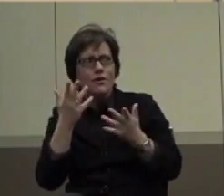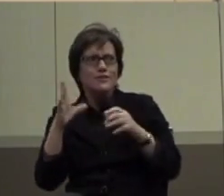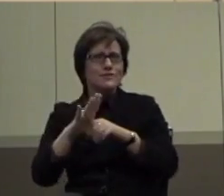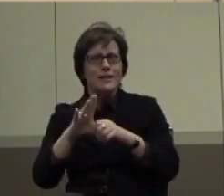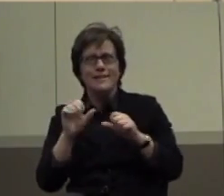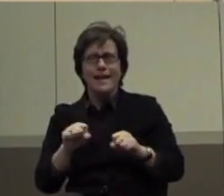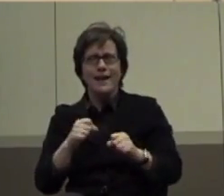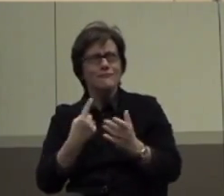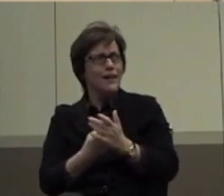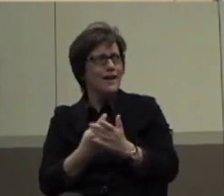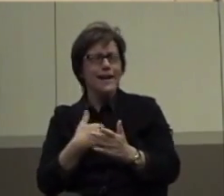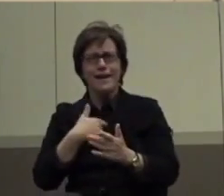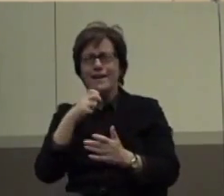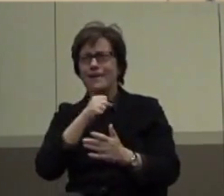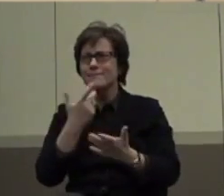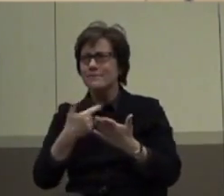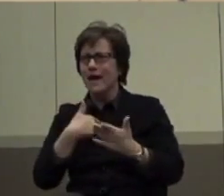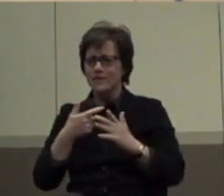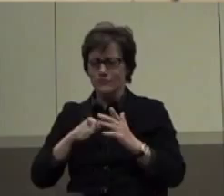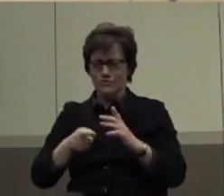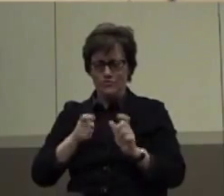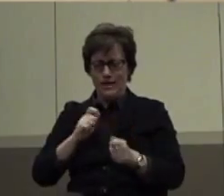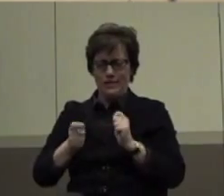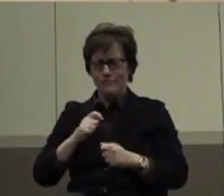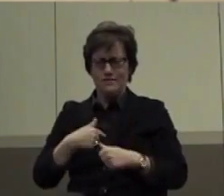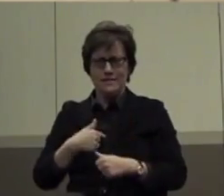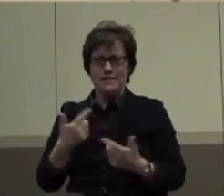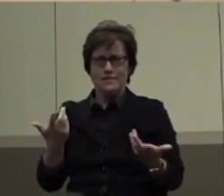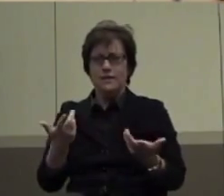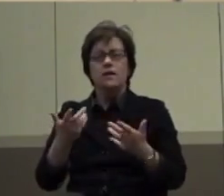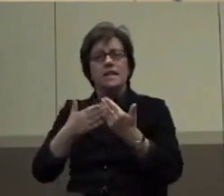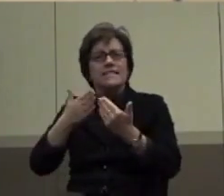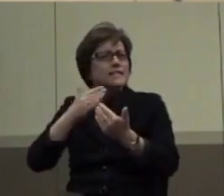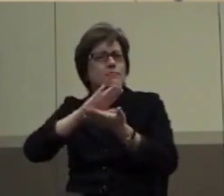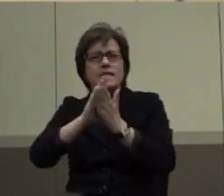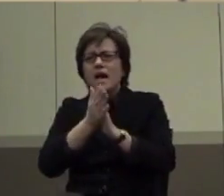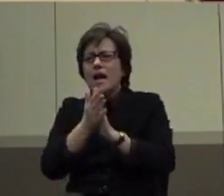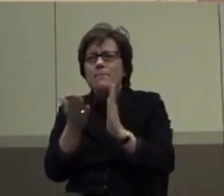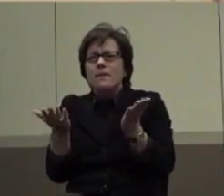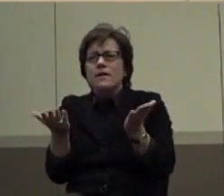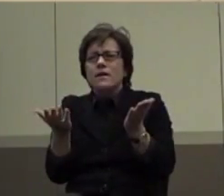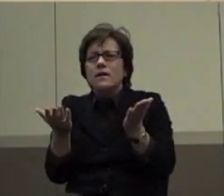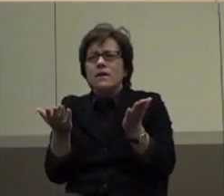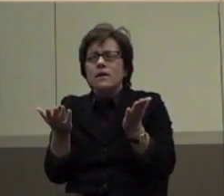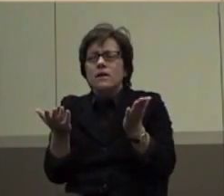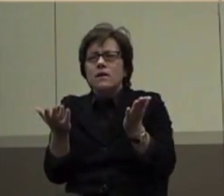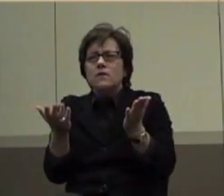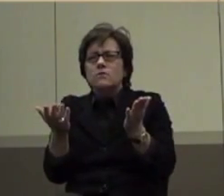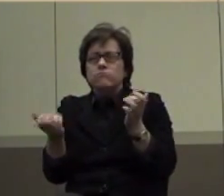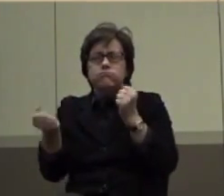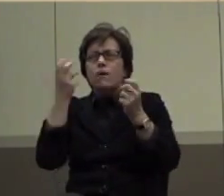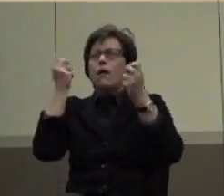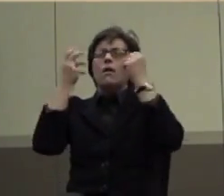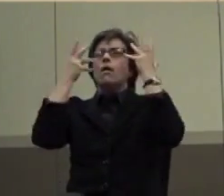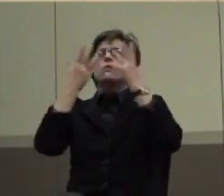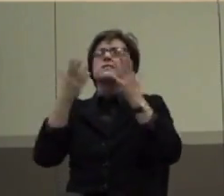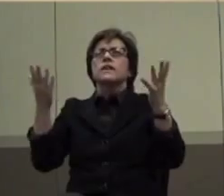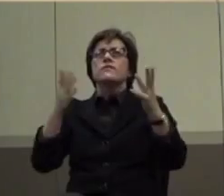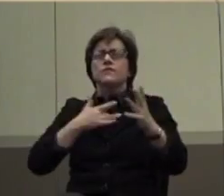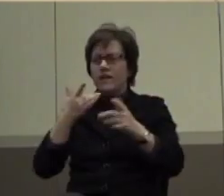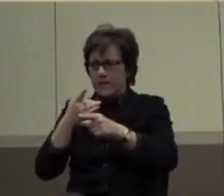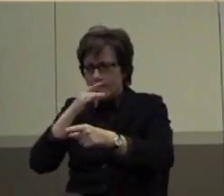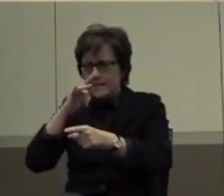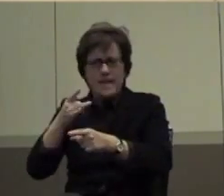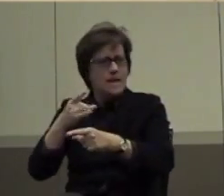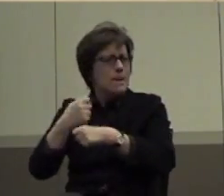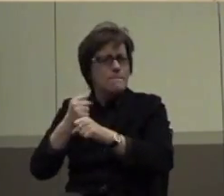right, I guess maybe I should do this. Because it's very easy to become, just bombarded with stuff, and all of a sudden you feel like this kid is just making